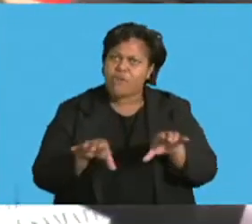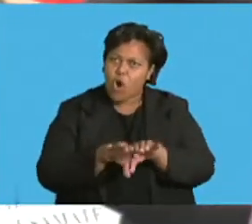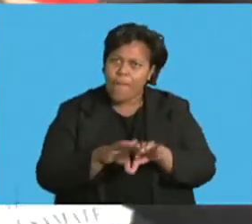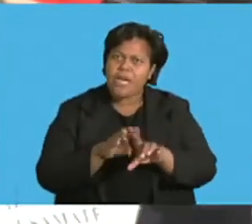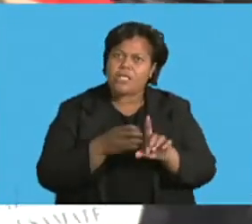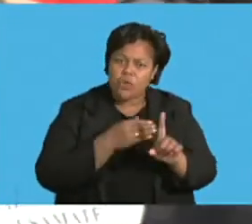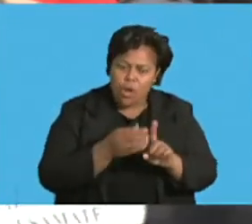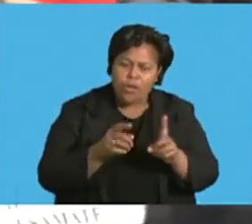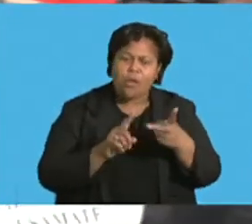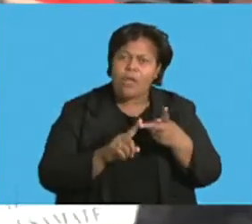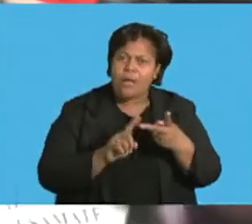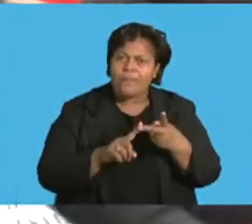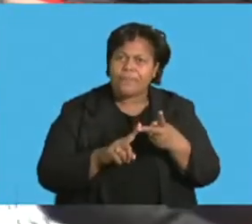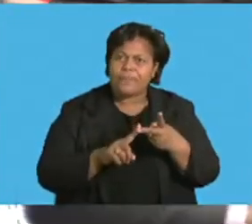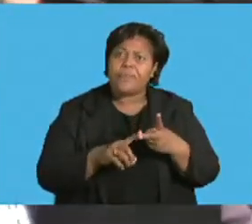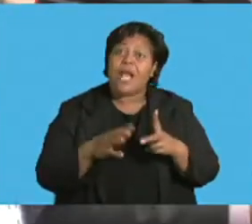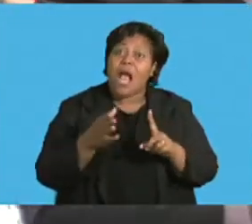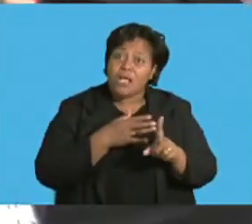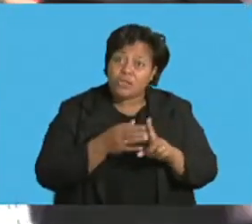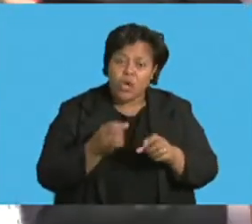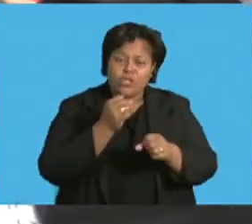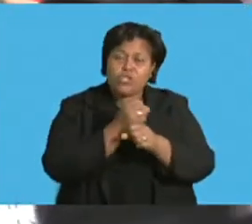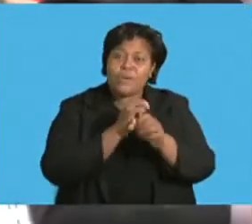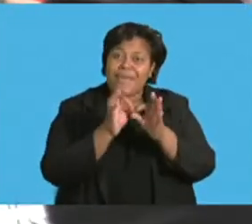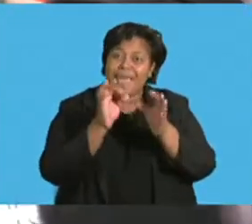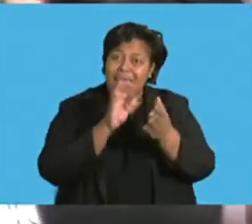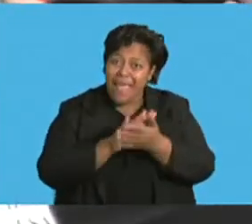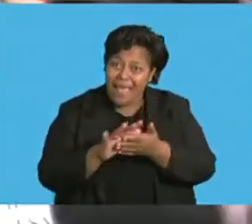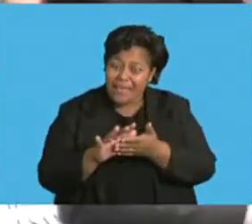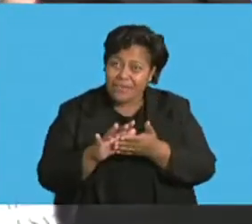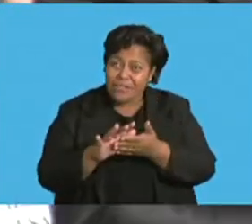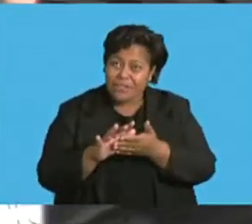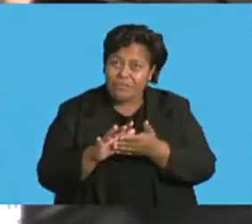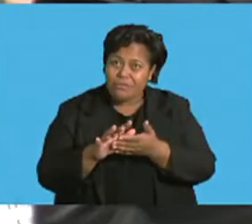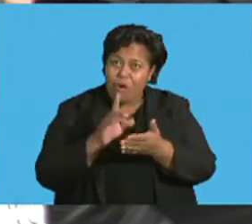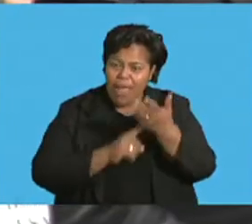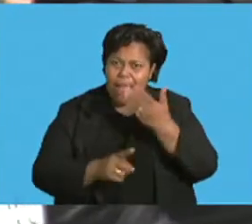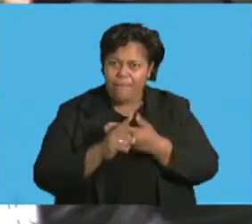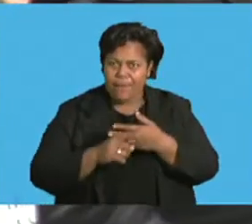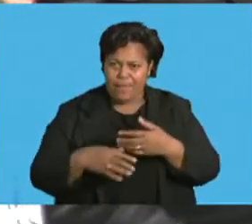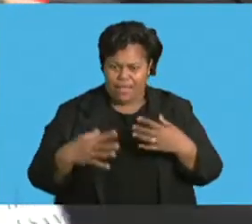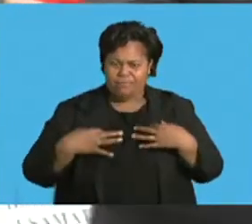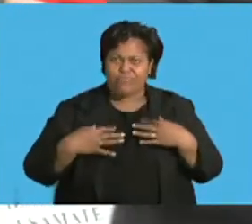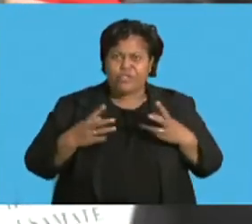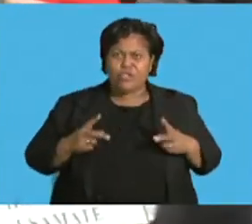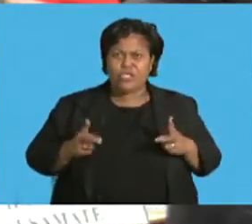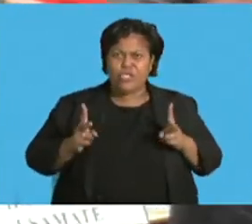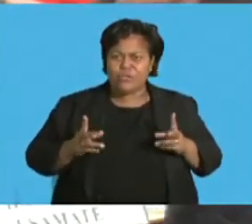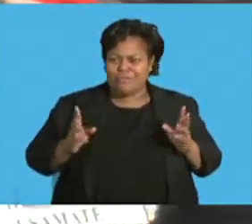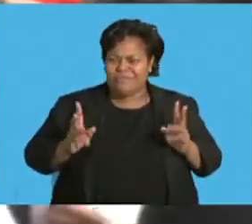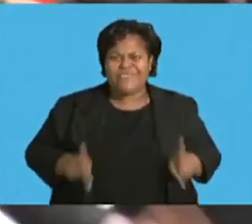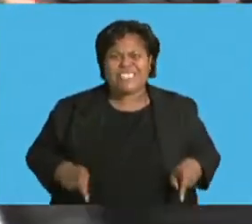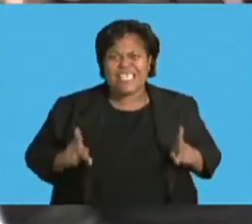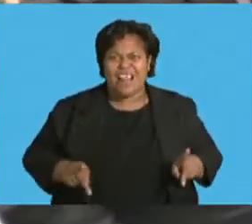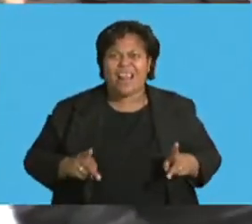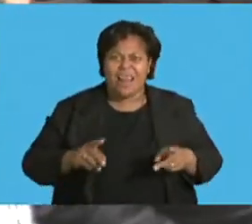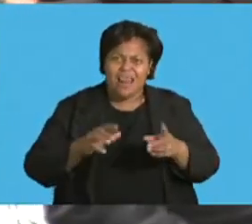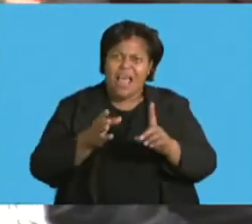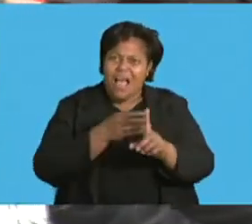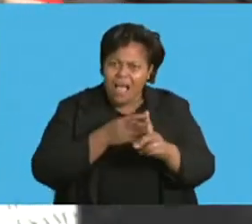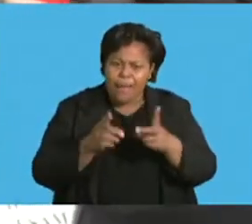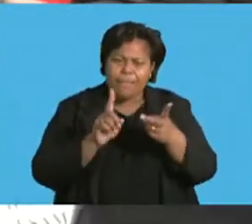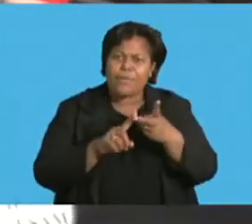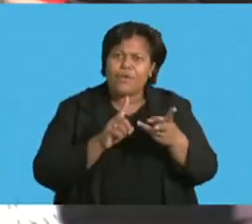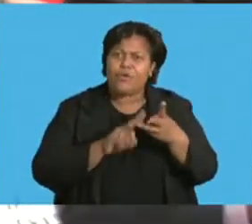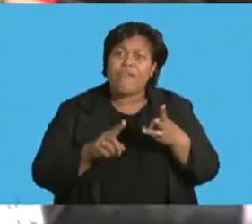have assault GBH, what they call occasioning grievous bodily harm. You have murder, you have manslaughter.